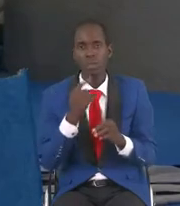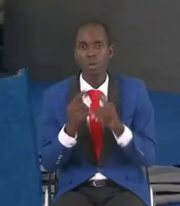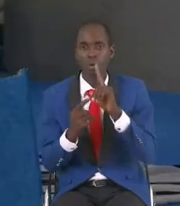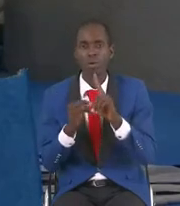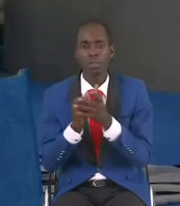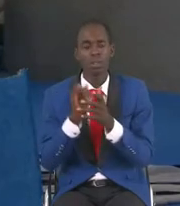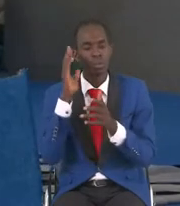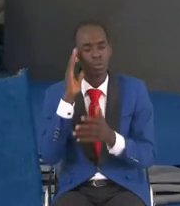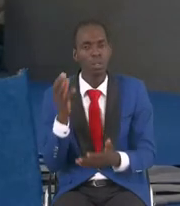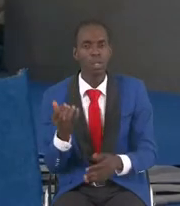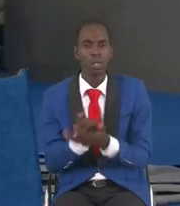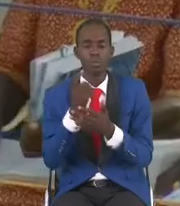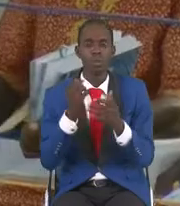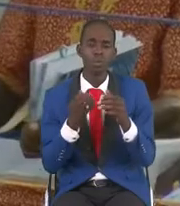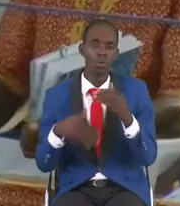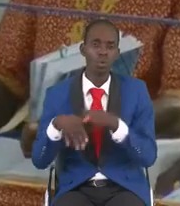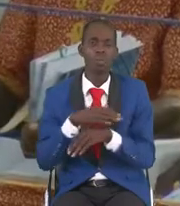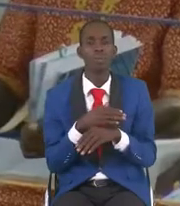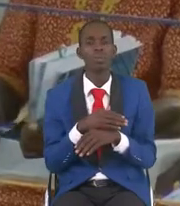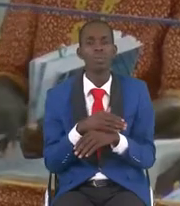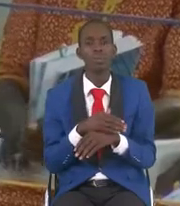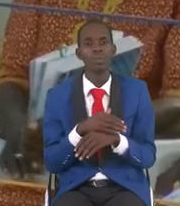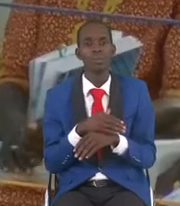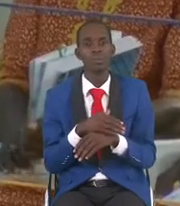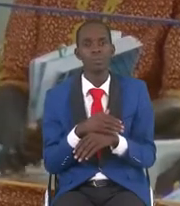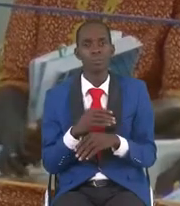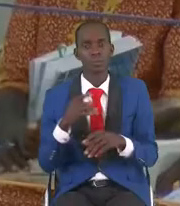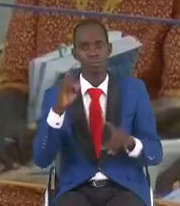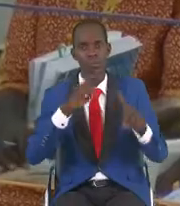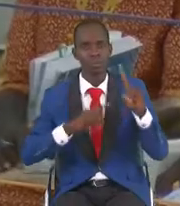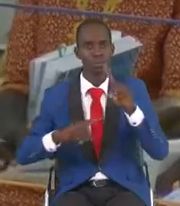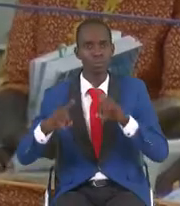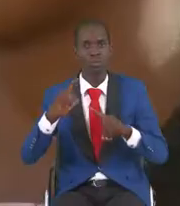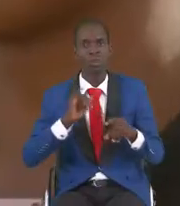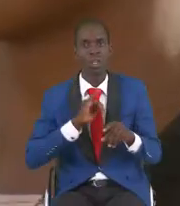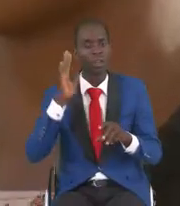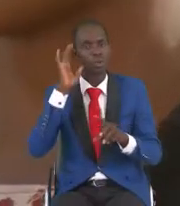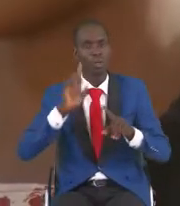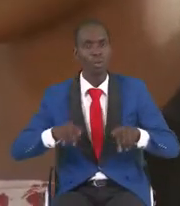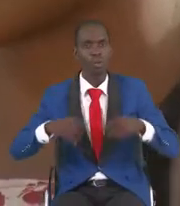over. I will go over. I said I will go over.